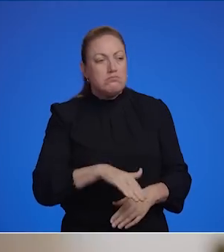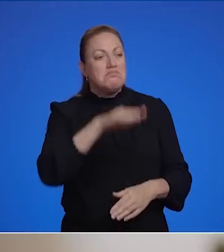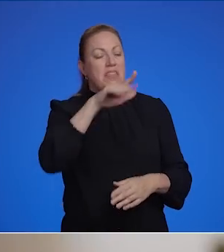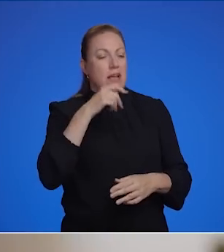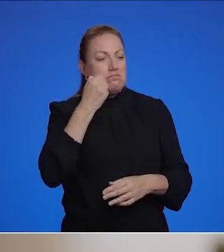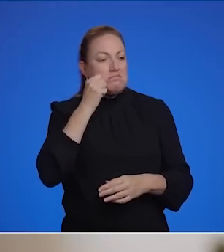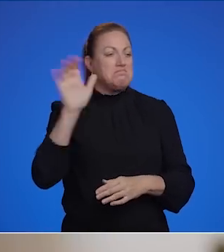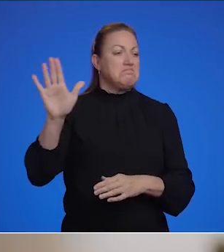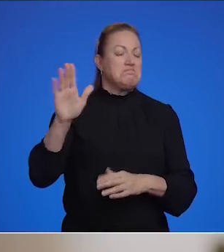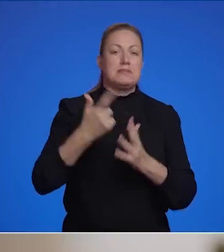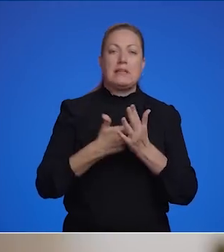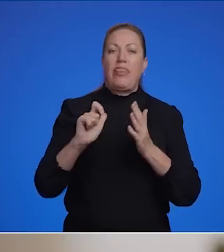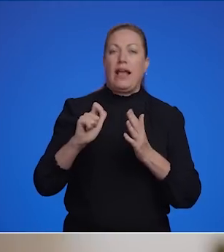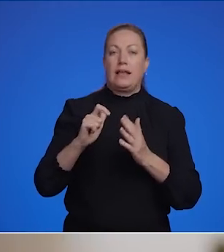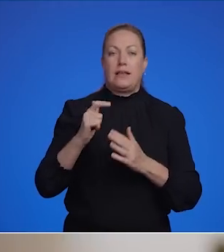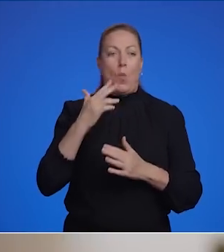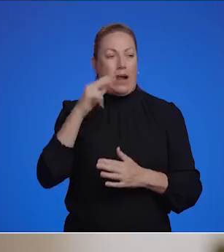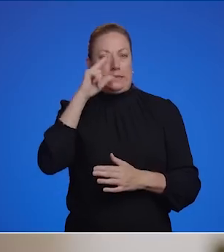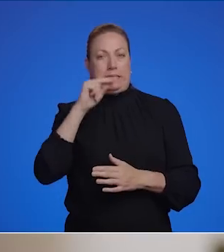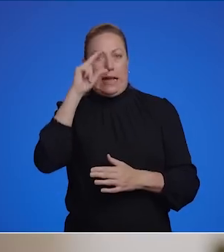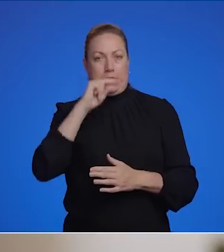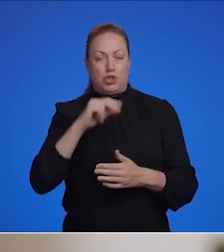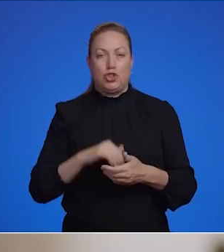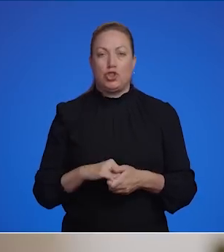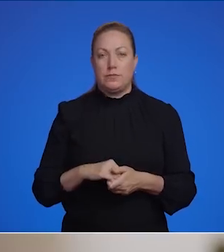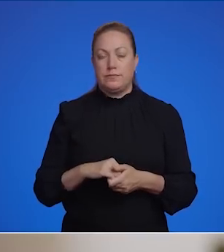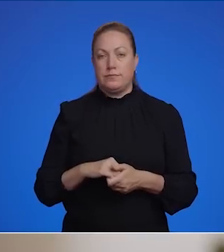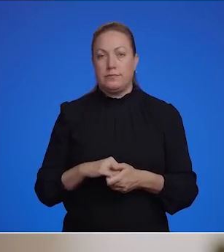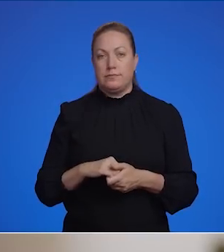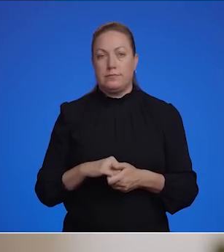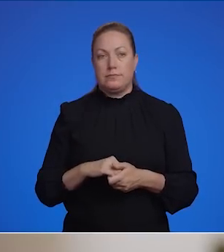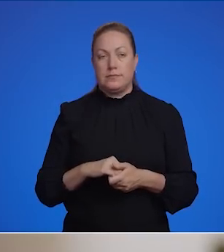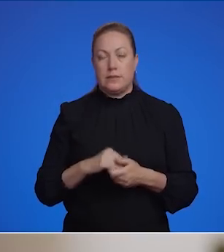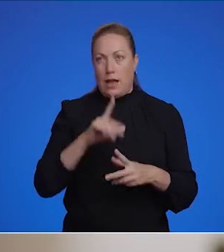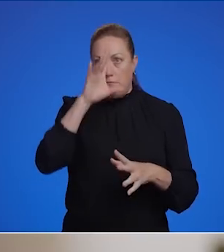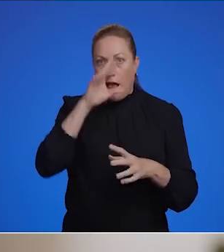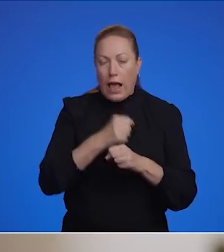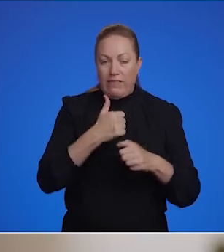mercy of his Polish guards, he asked for a priest.